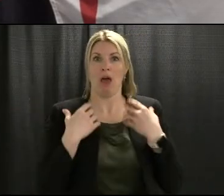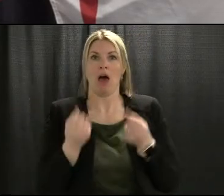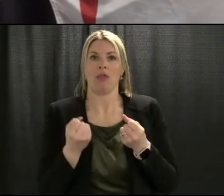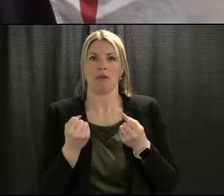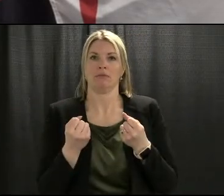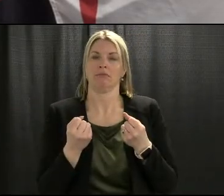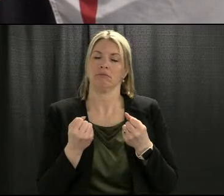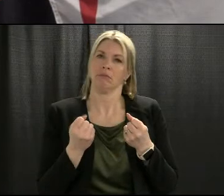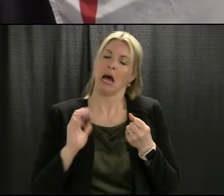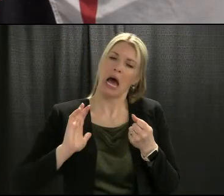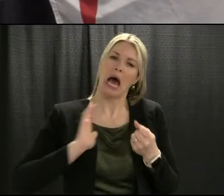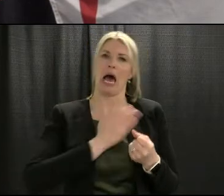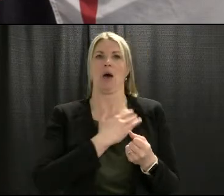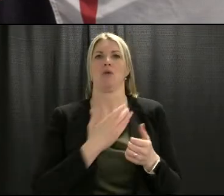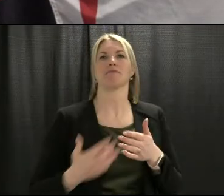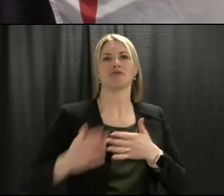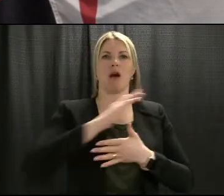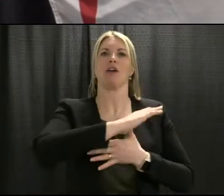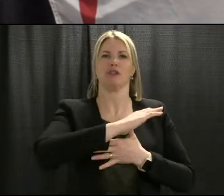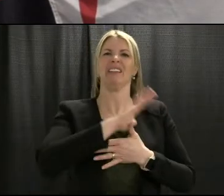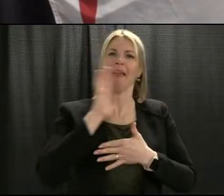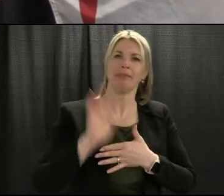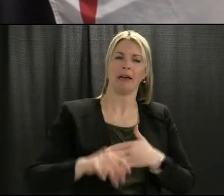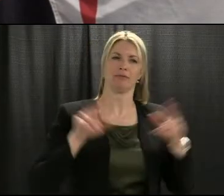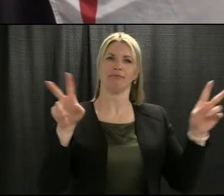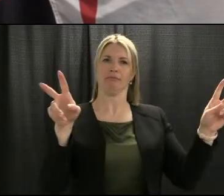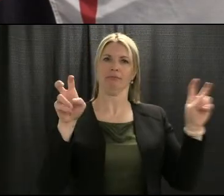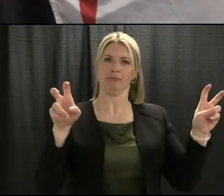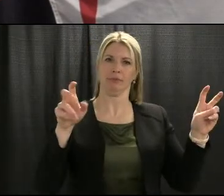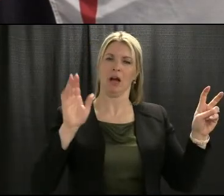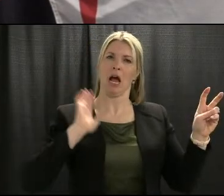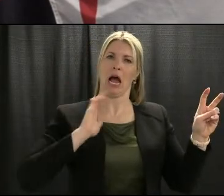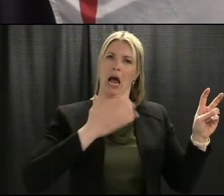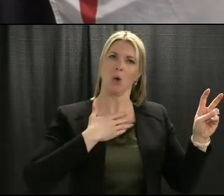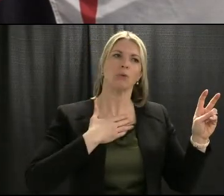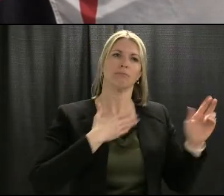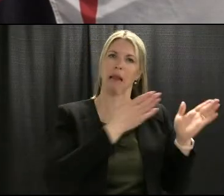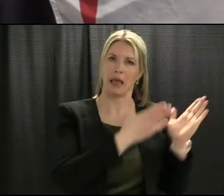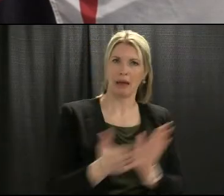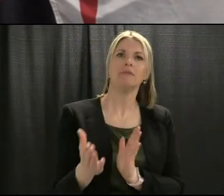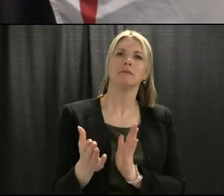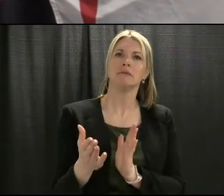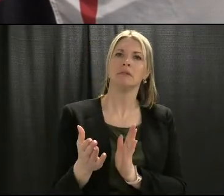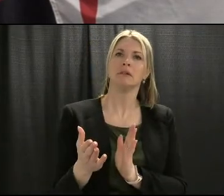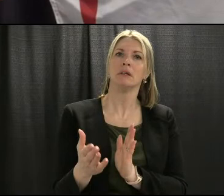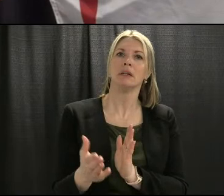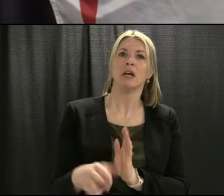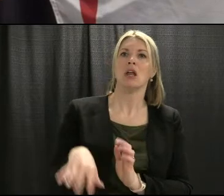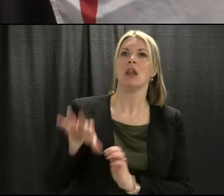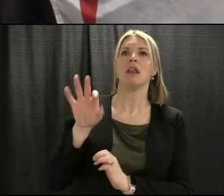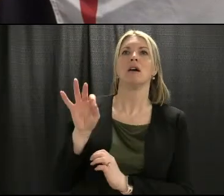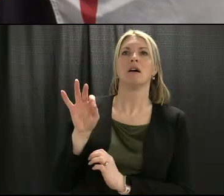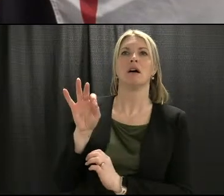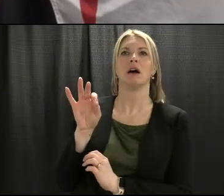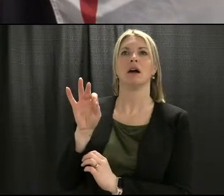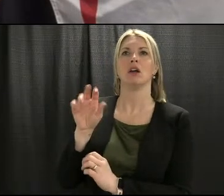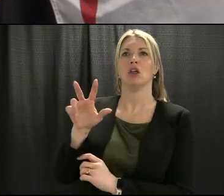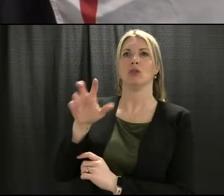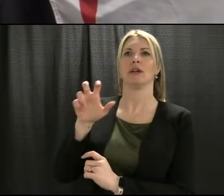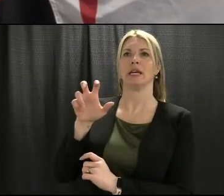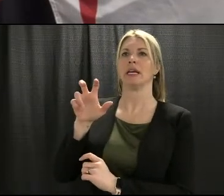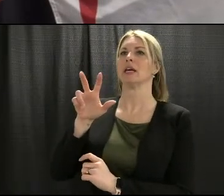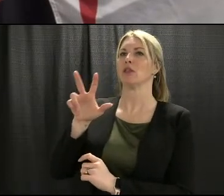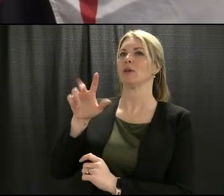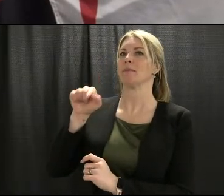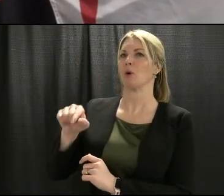2023 invests an unprecedented $3.9 billion in healthcare in Newfoundland and